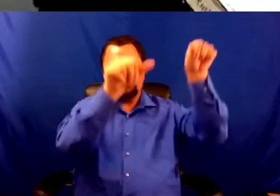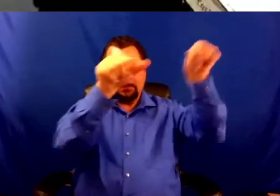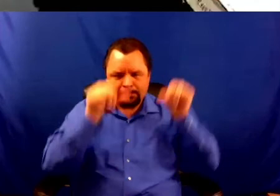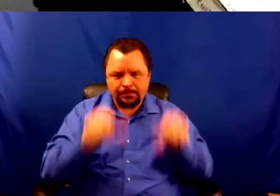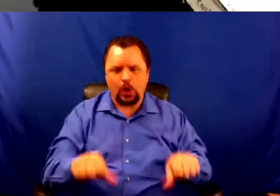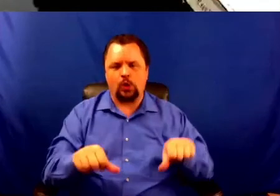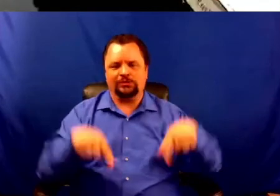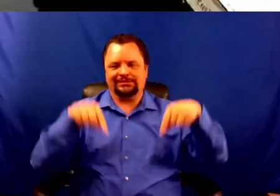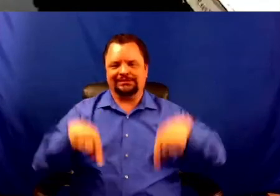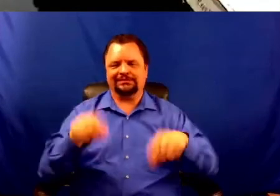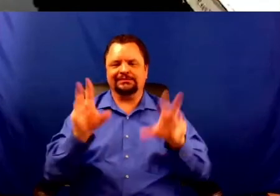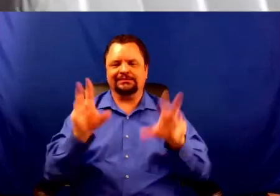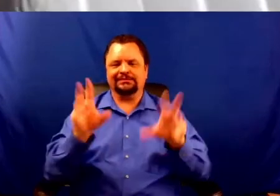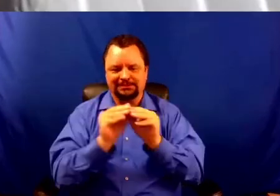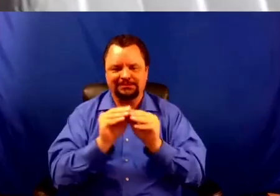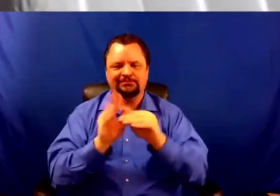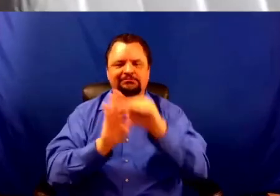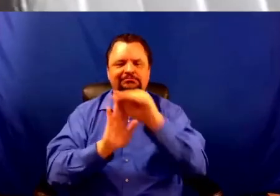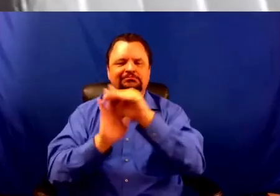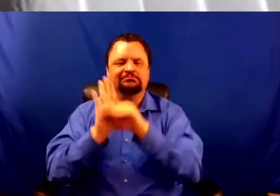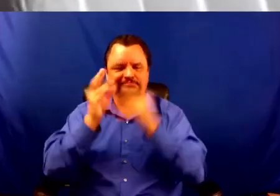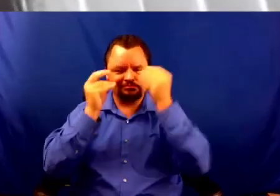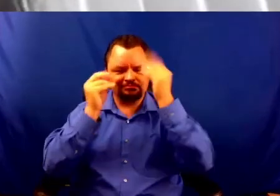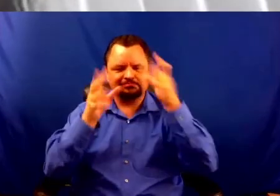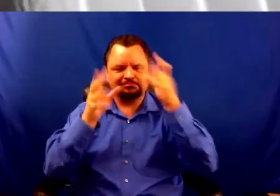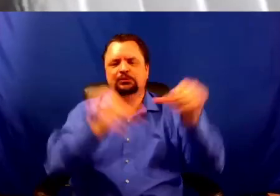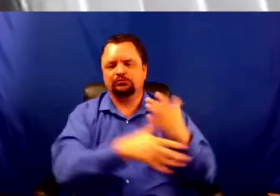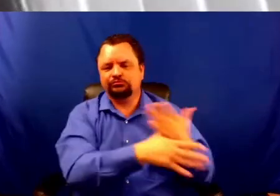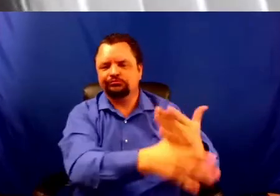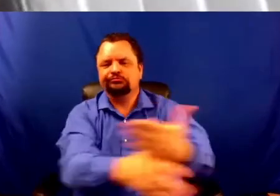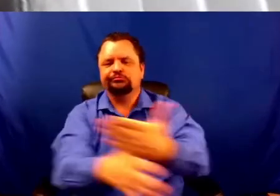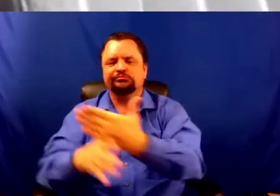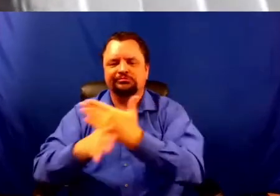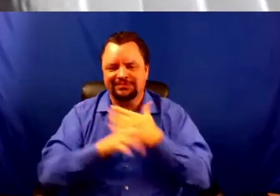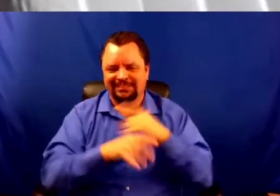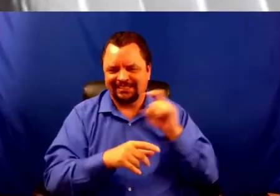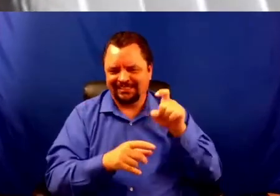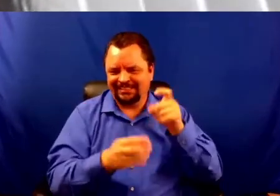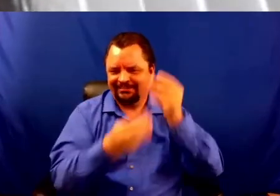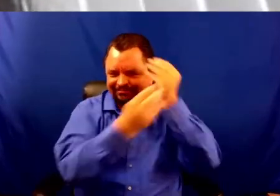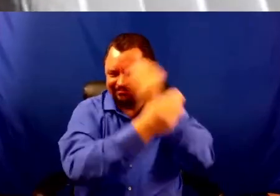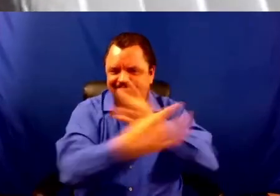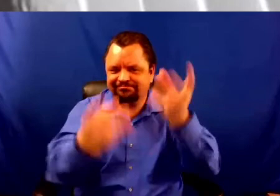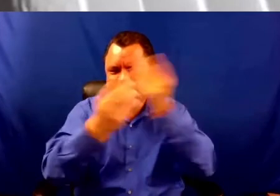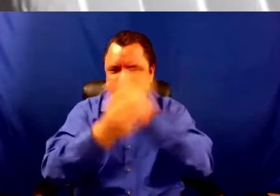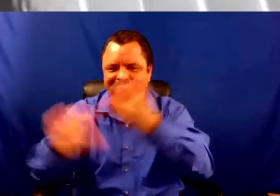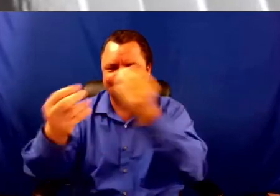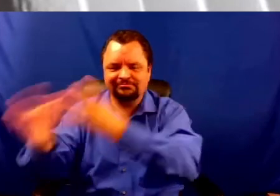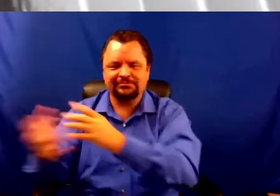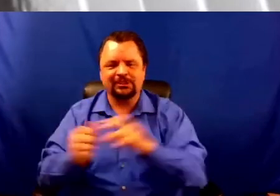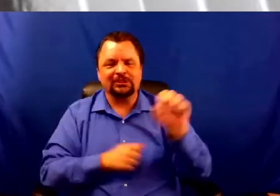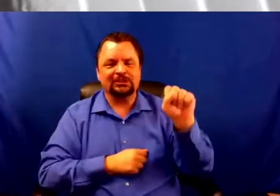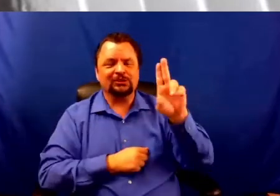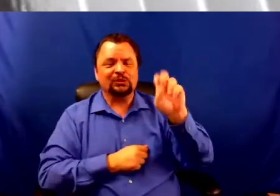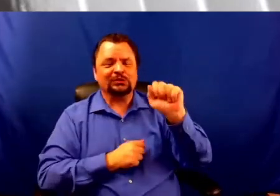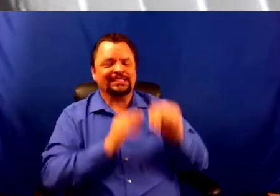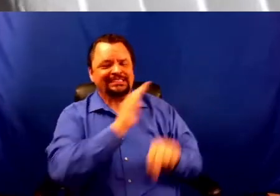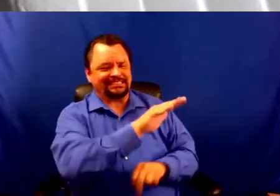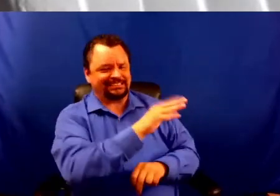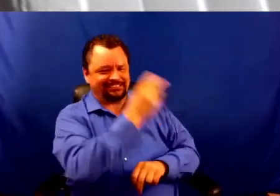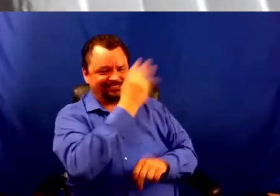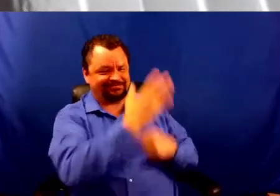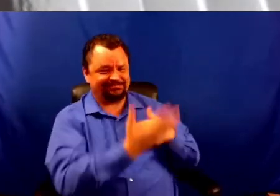in today's meeting, because it would be an update that Susan needs to do. So my recommendation would be to vote on